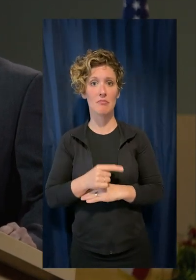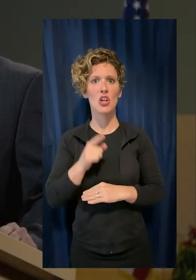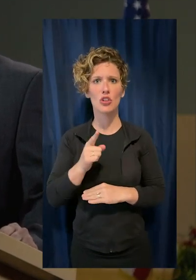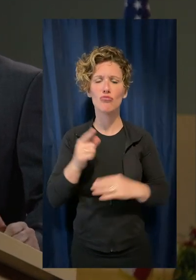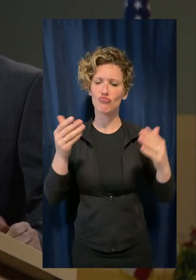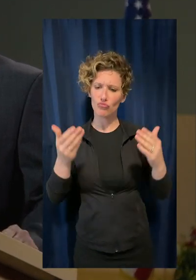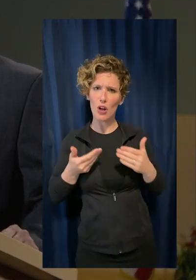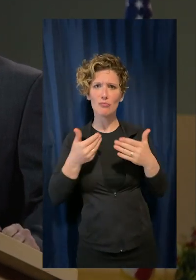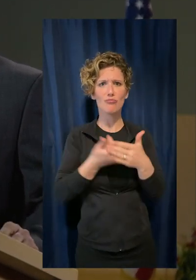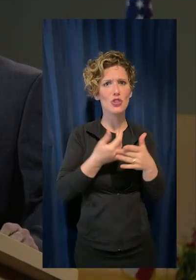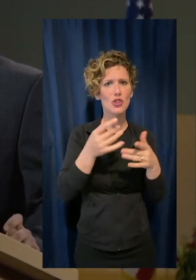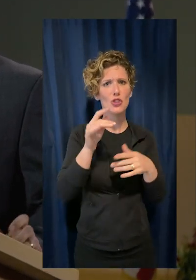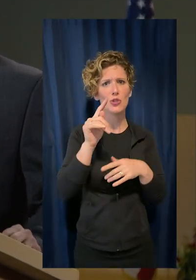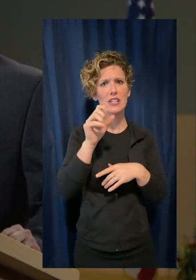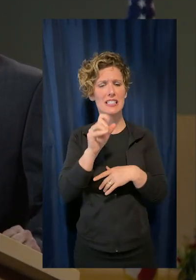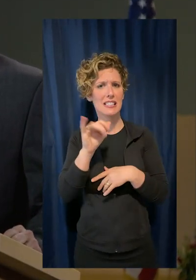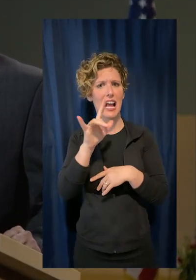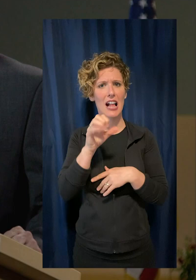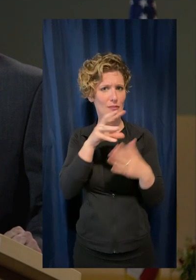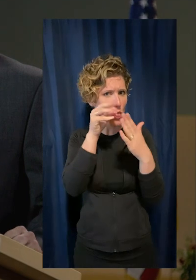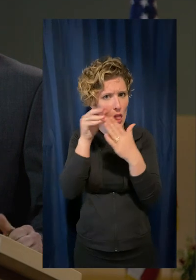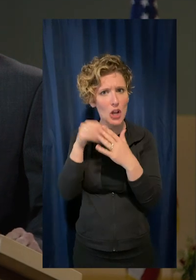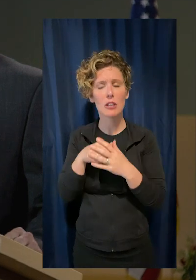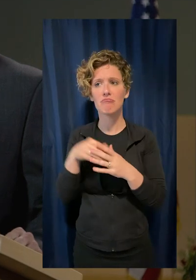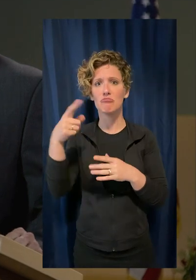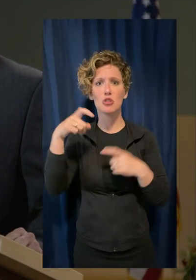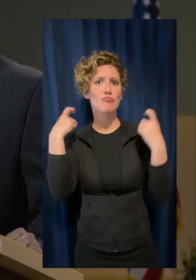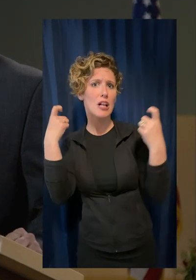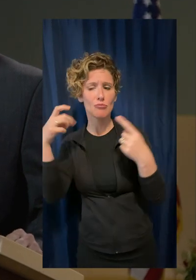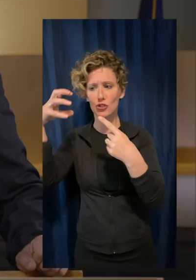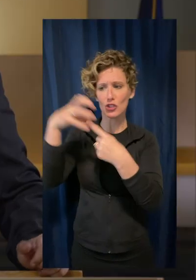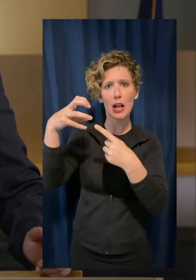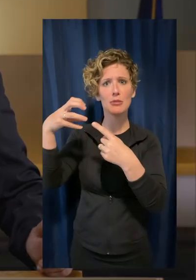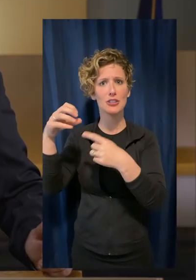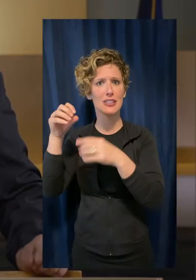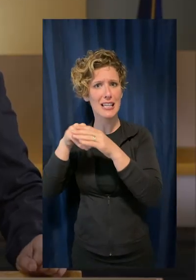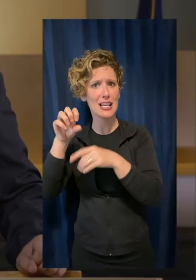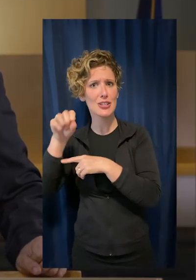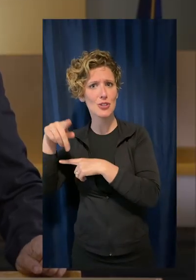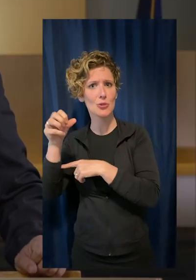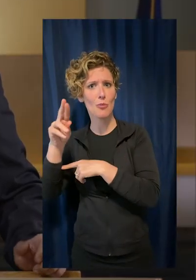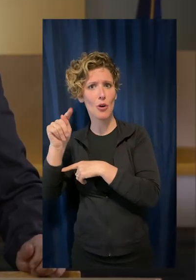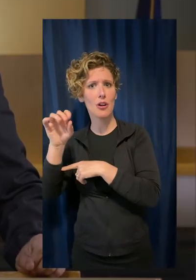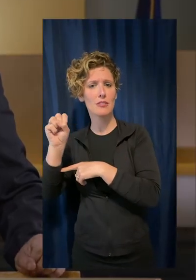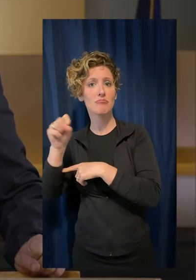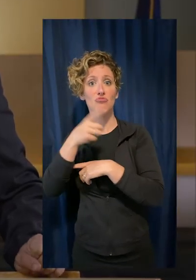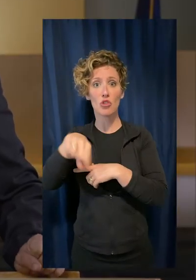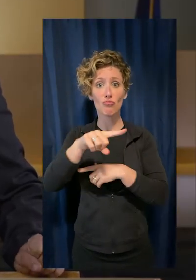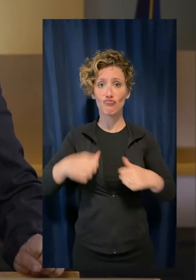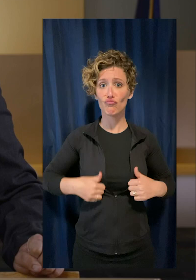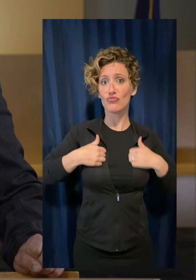learning. You finally notched that first win for your sports team after many hard battles. You survived the earthquake, and you endured